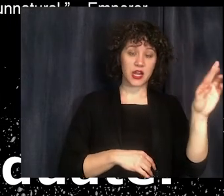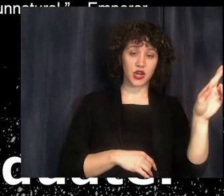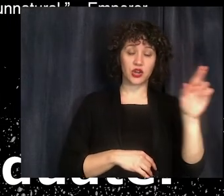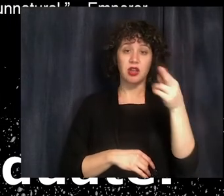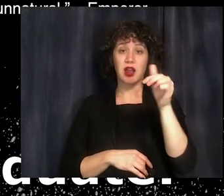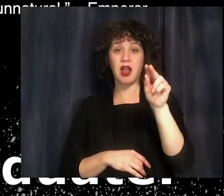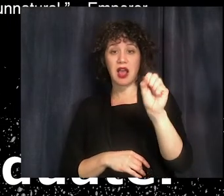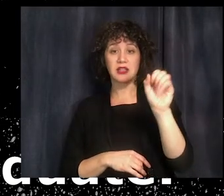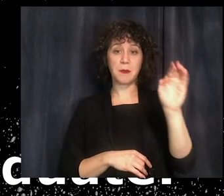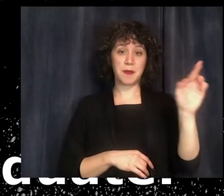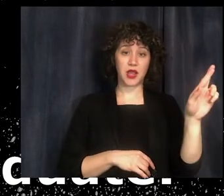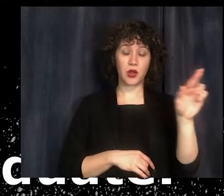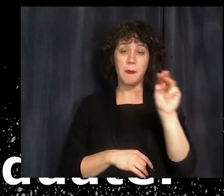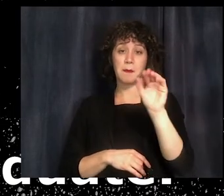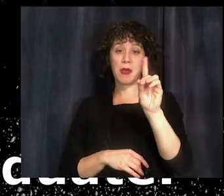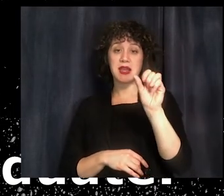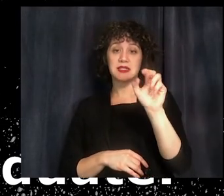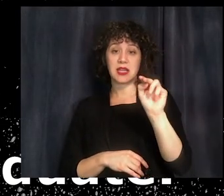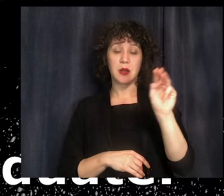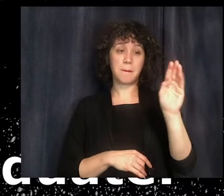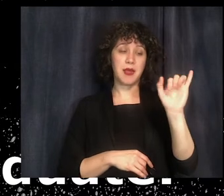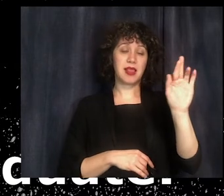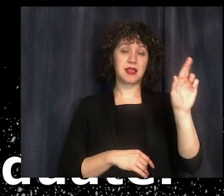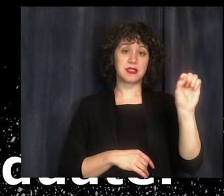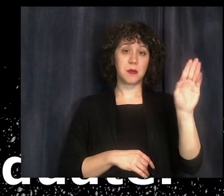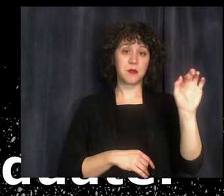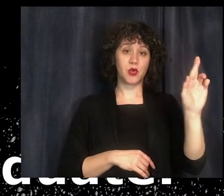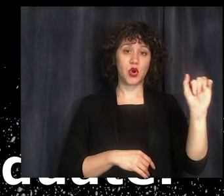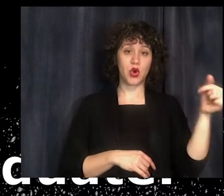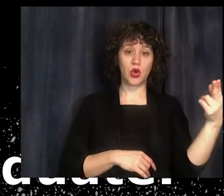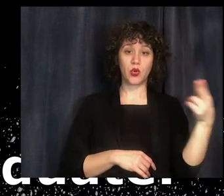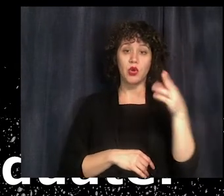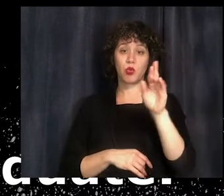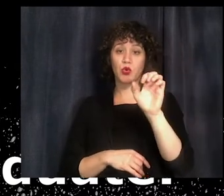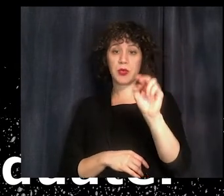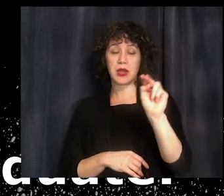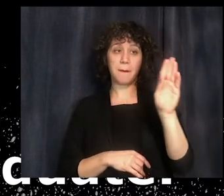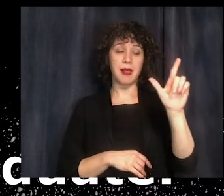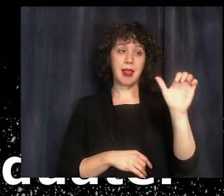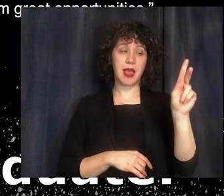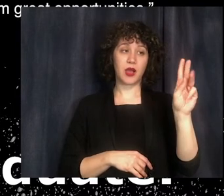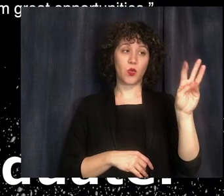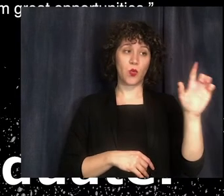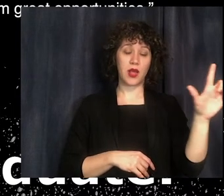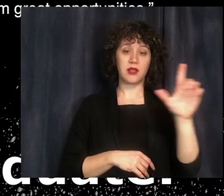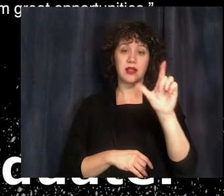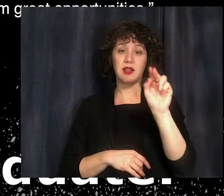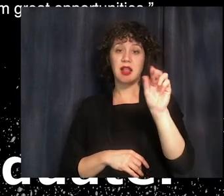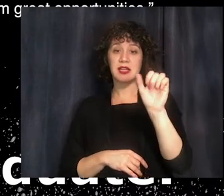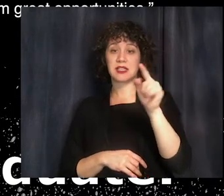Beer, Madison Billsborough, Reuben Blackwell, Langston